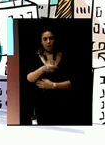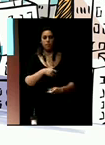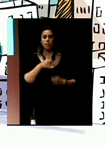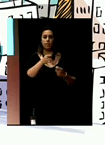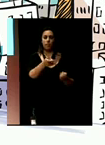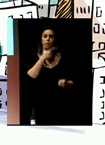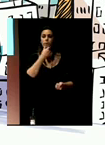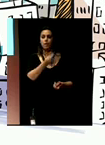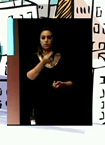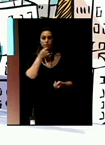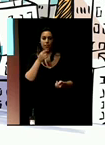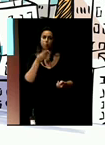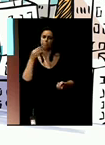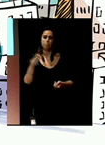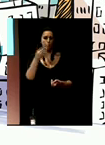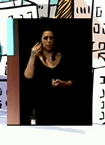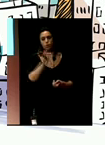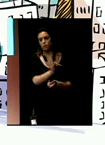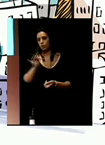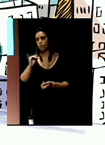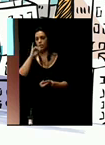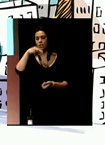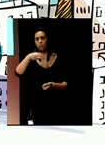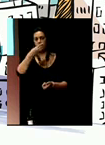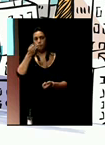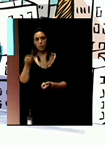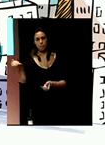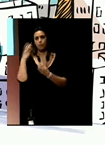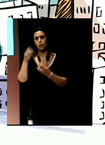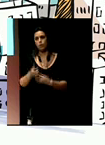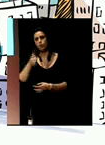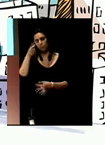autonomy for disabled people. And I am going to give the